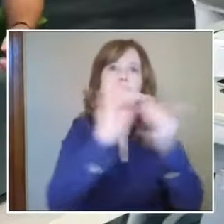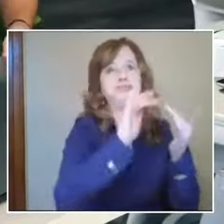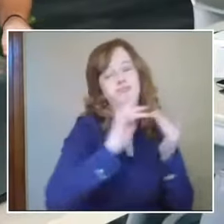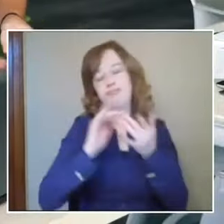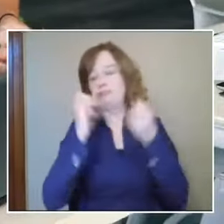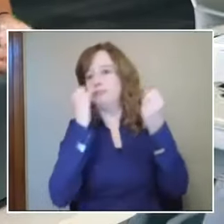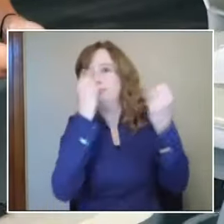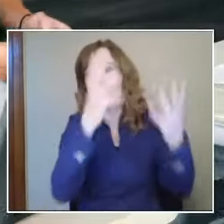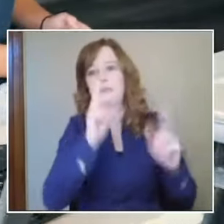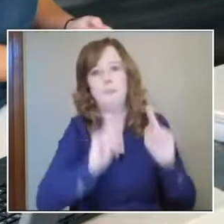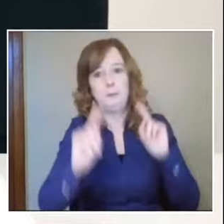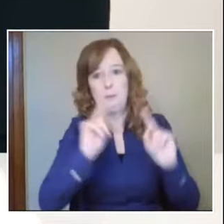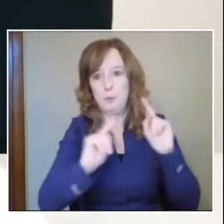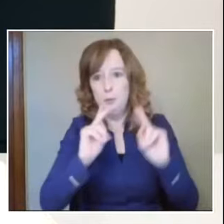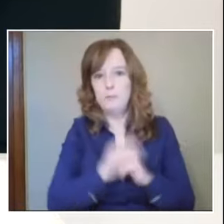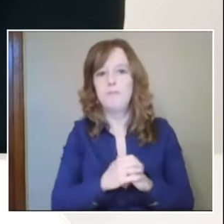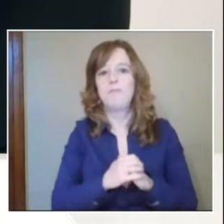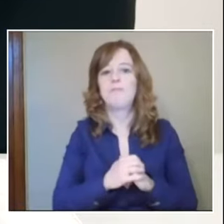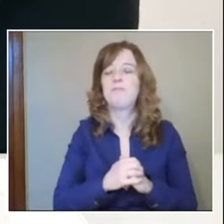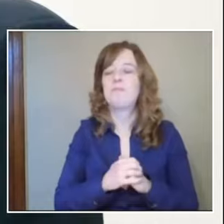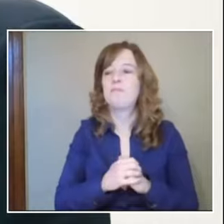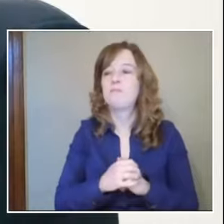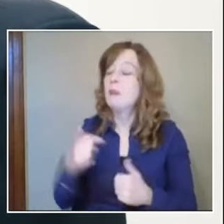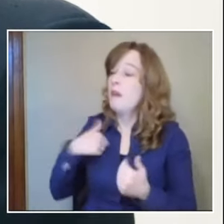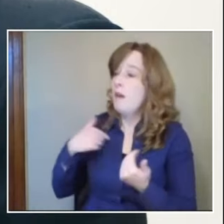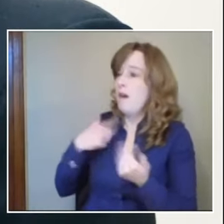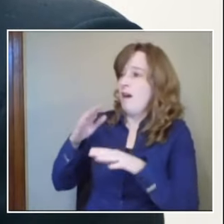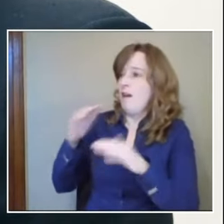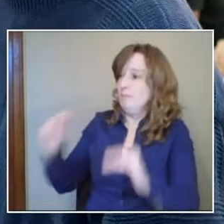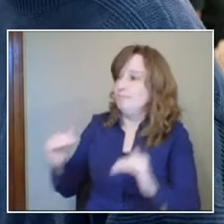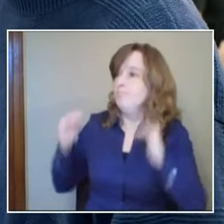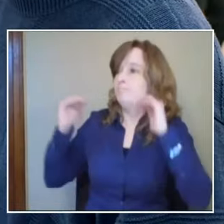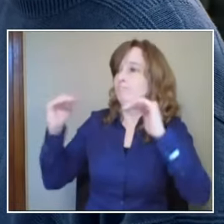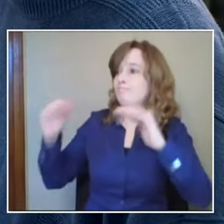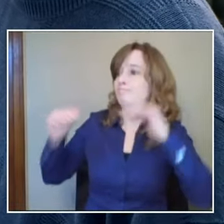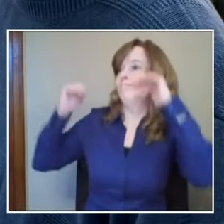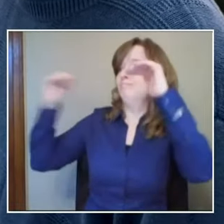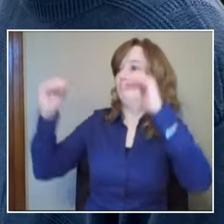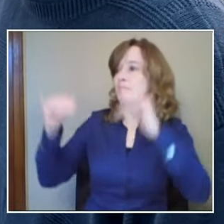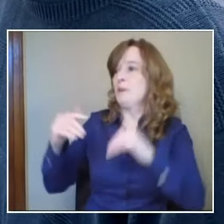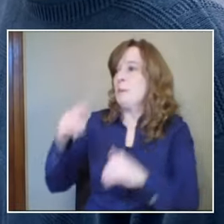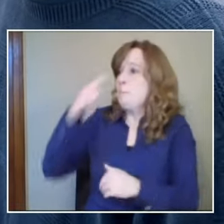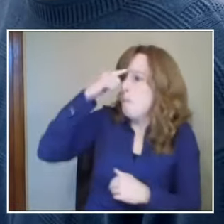grow mentally, socially, intellectually in ways that I didn't think possible at Columbus State.